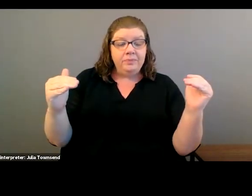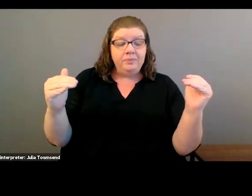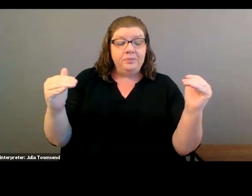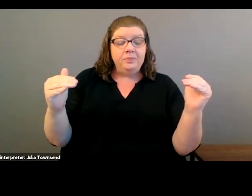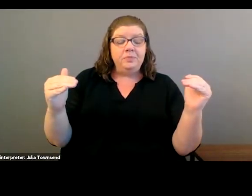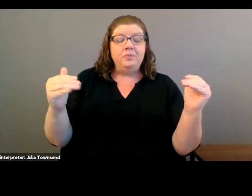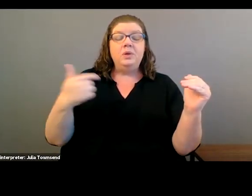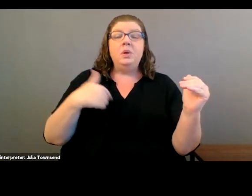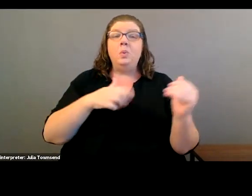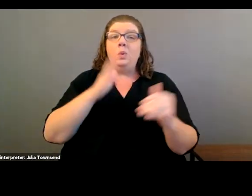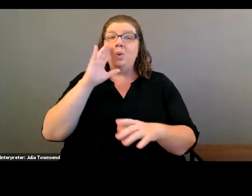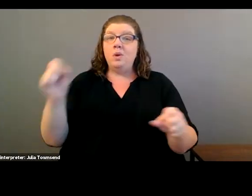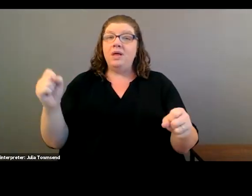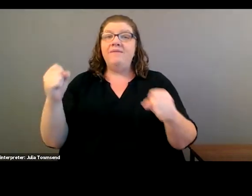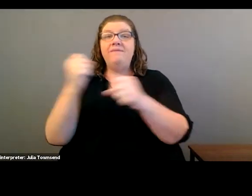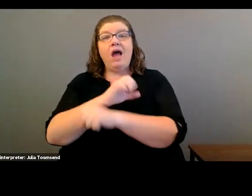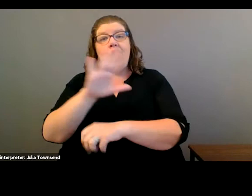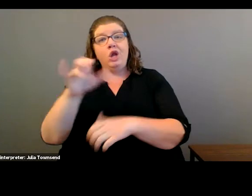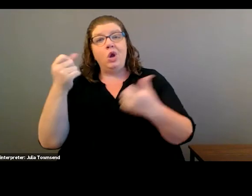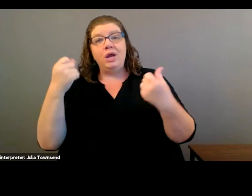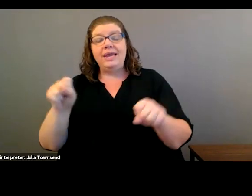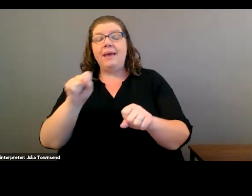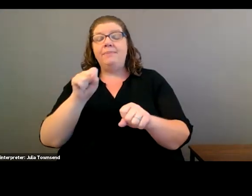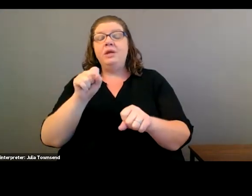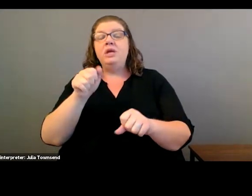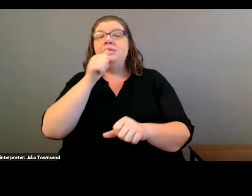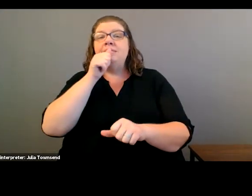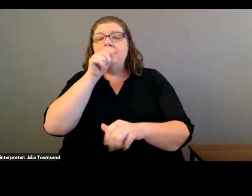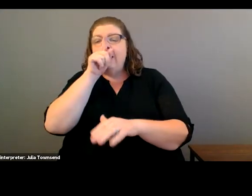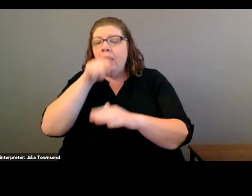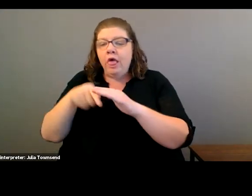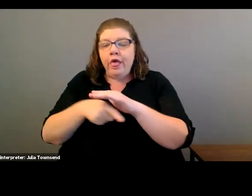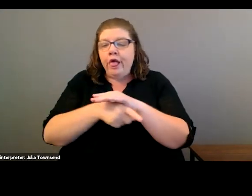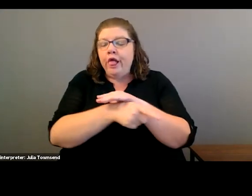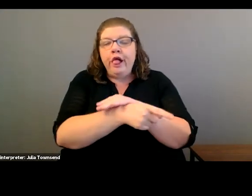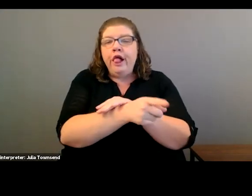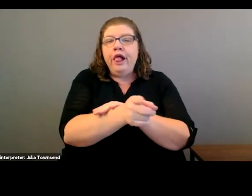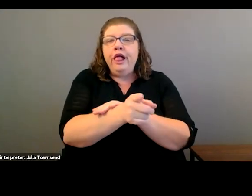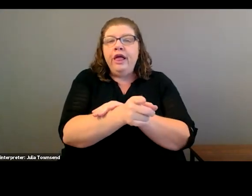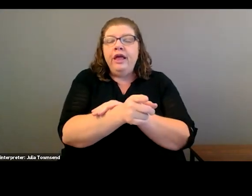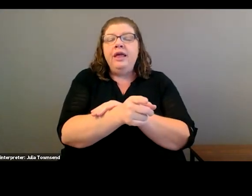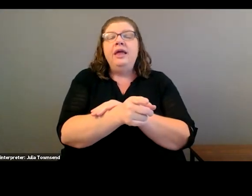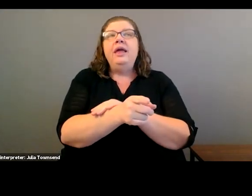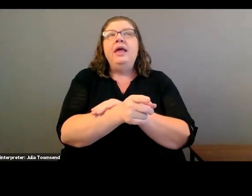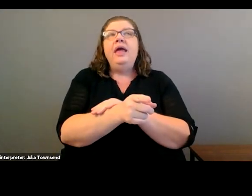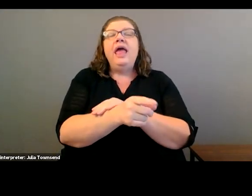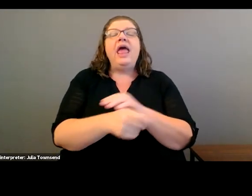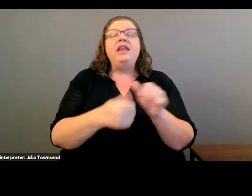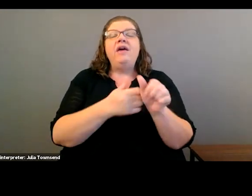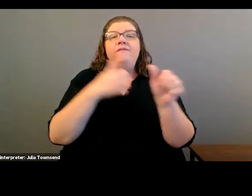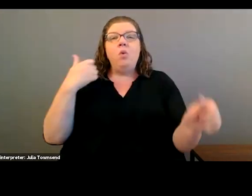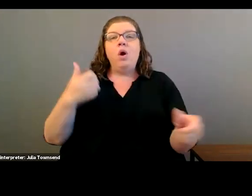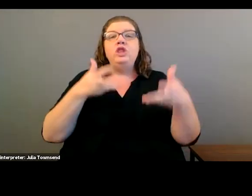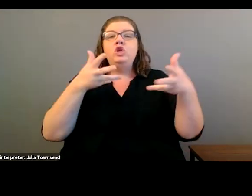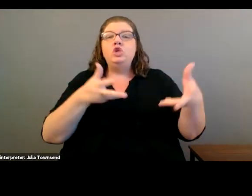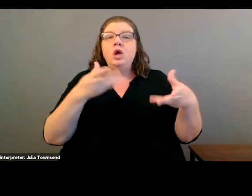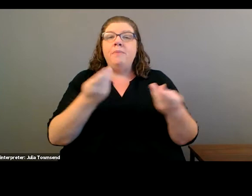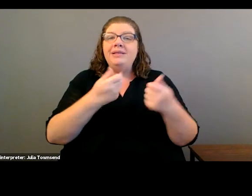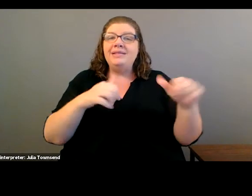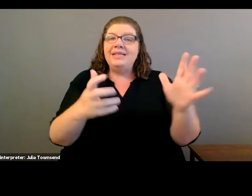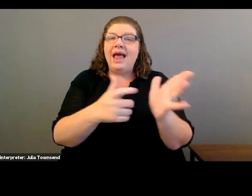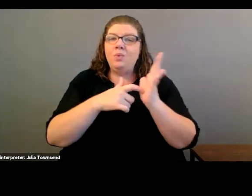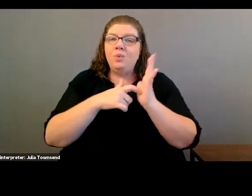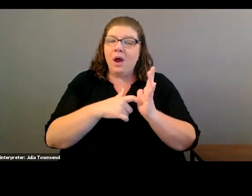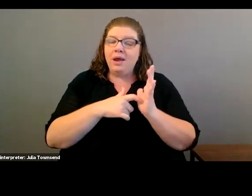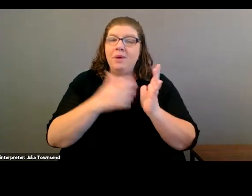We will fight your attempt to sneak around and avoid the surplus land requirements because we care